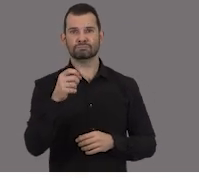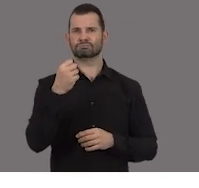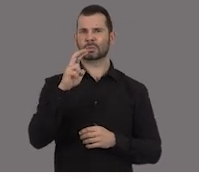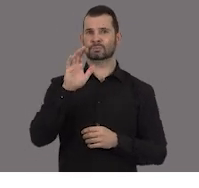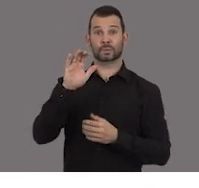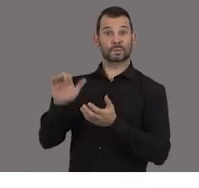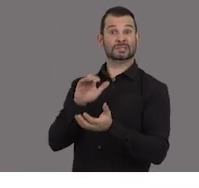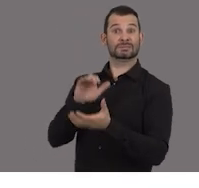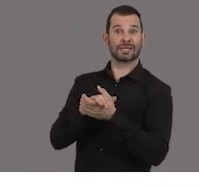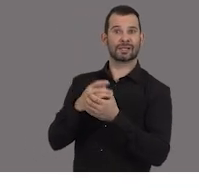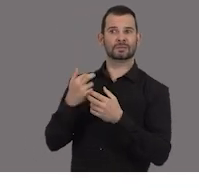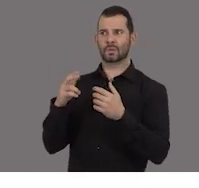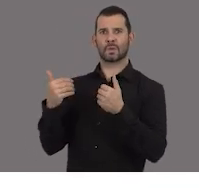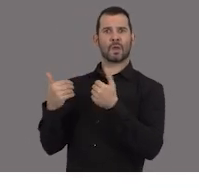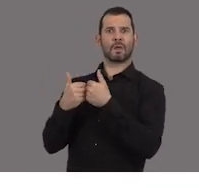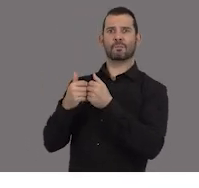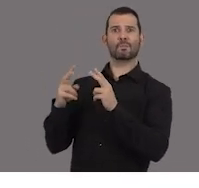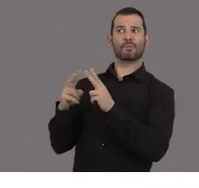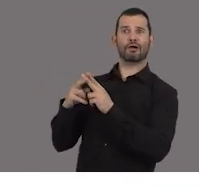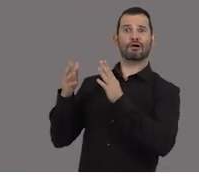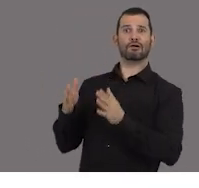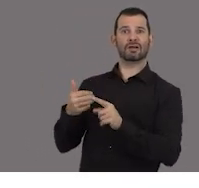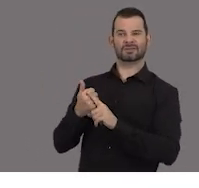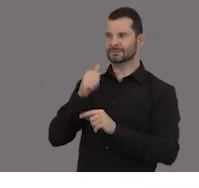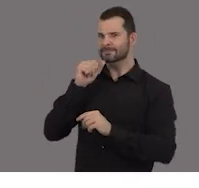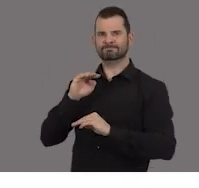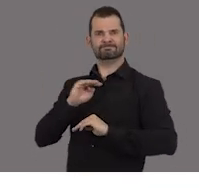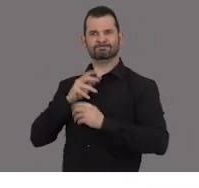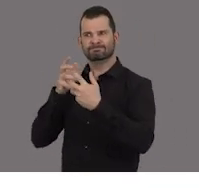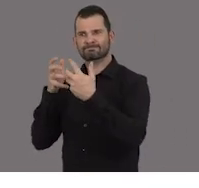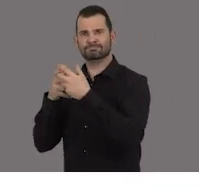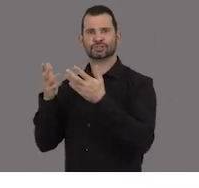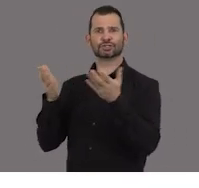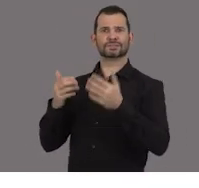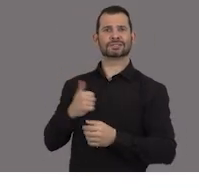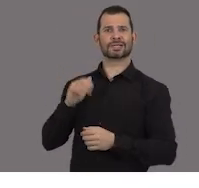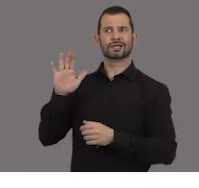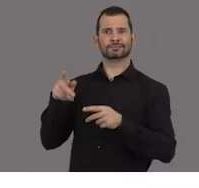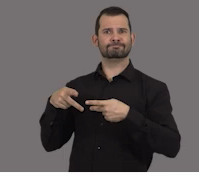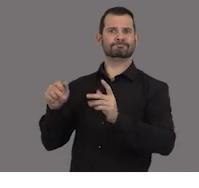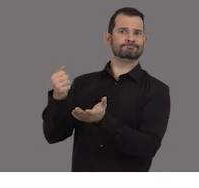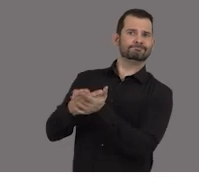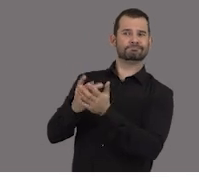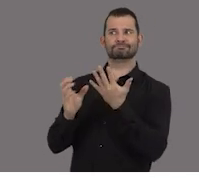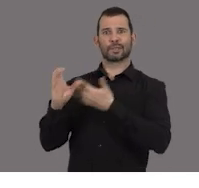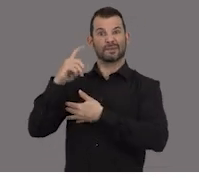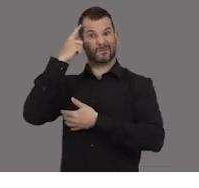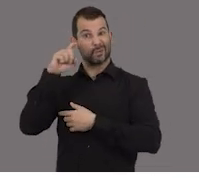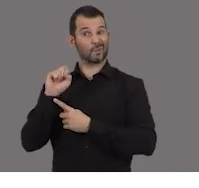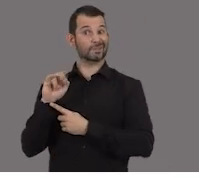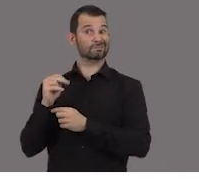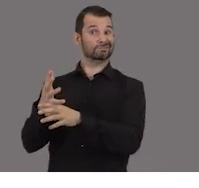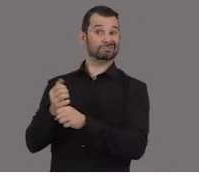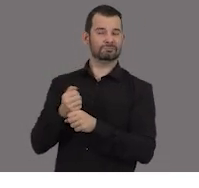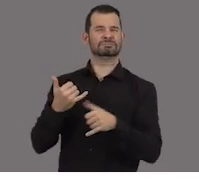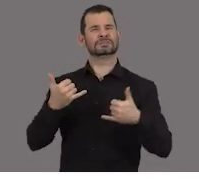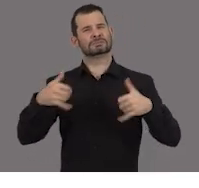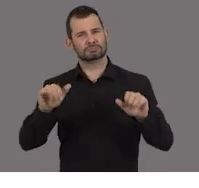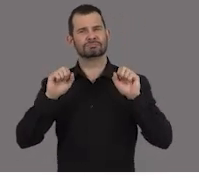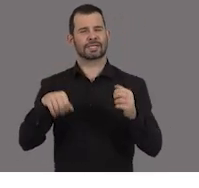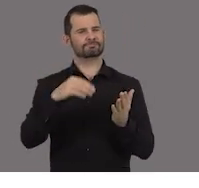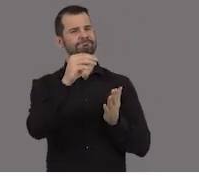1-866-274-6627. If you or your spouse or common law partner don't meet Service Canada's